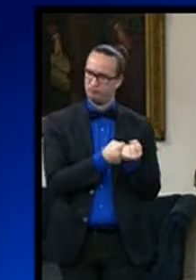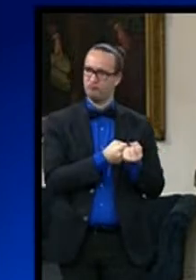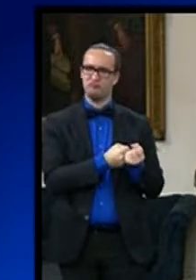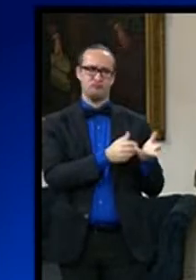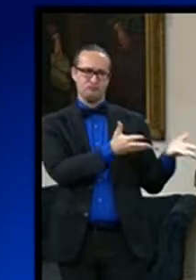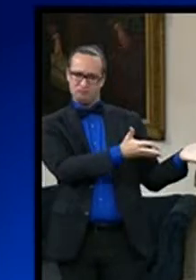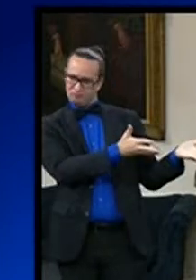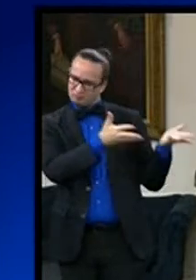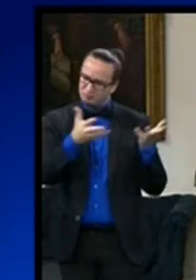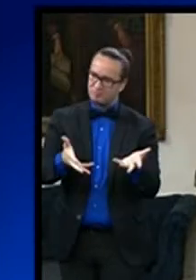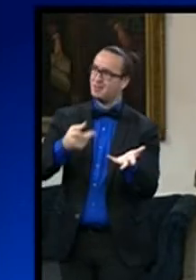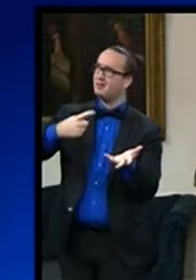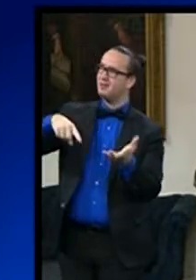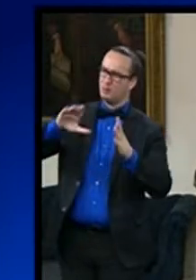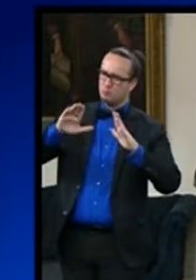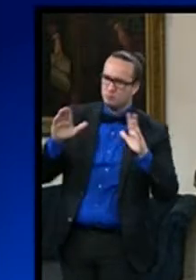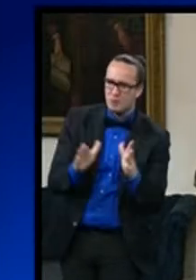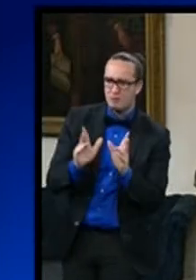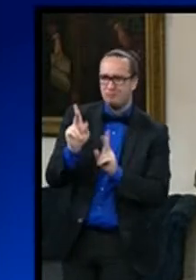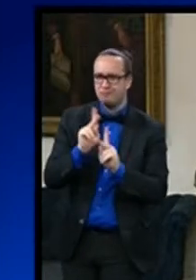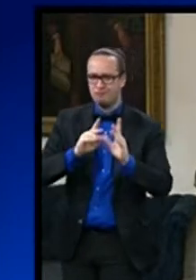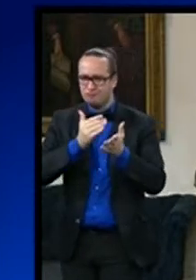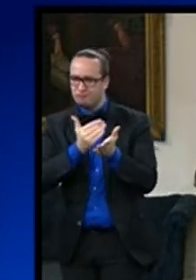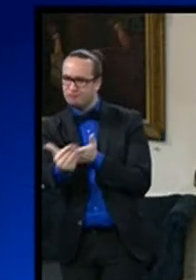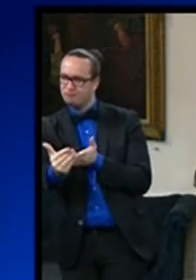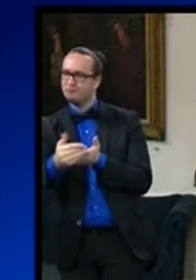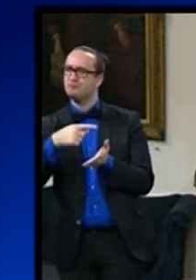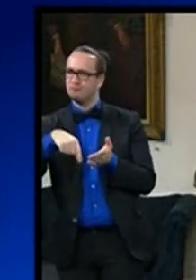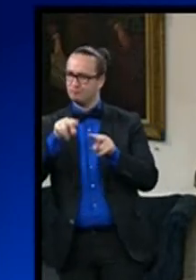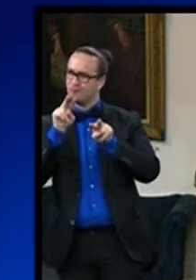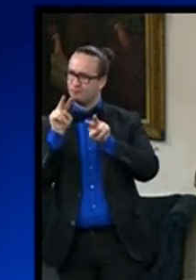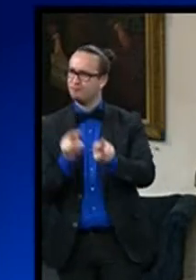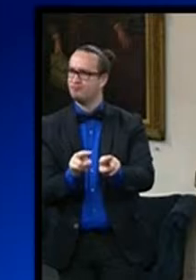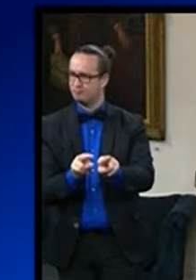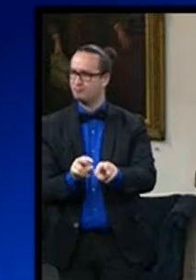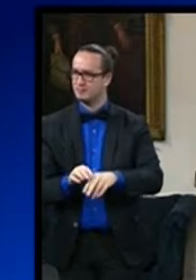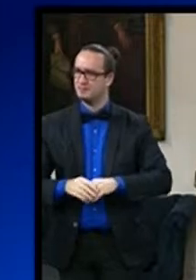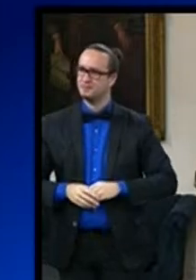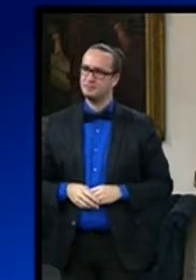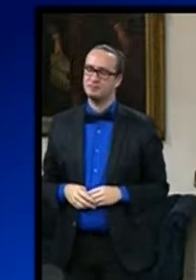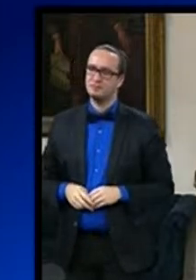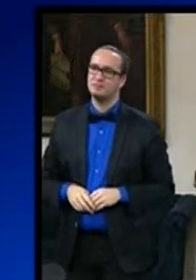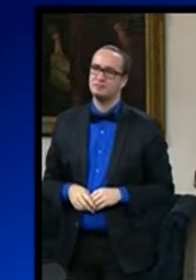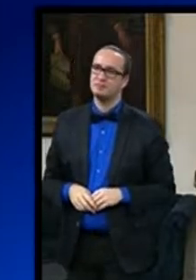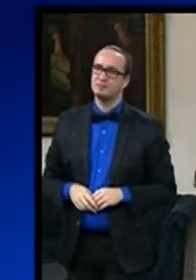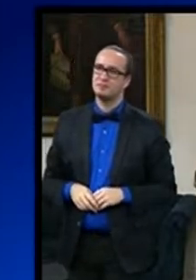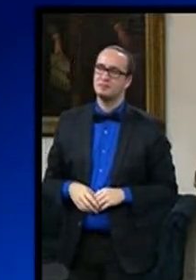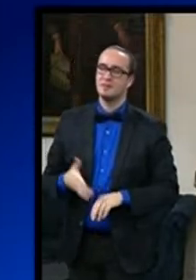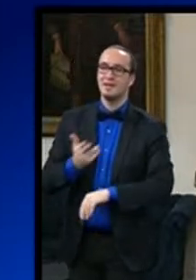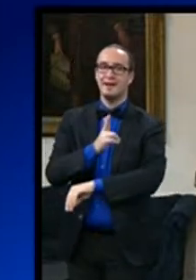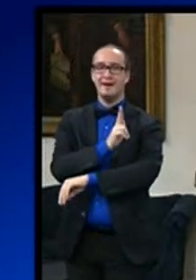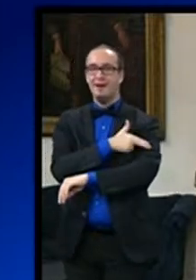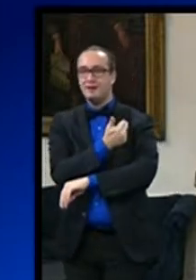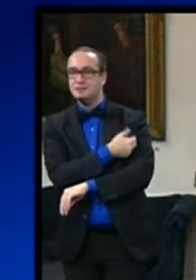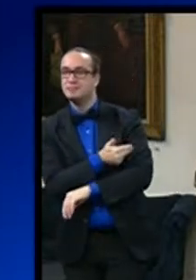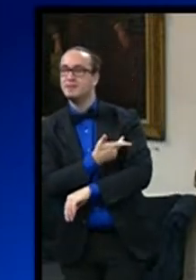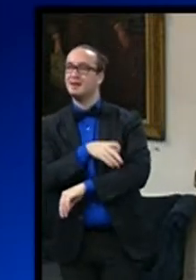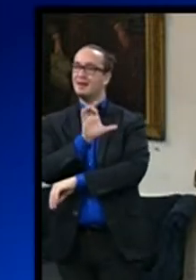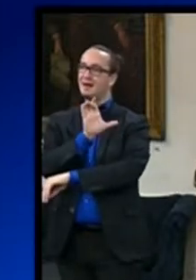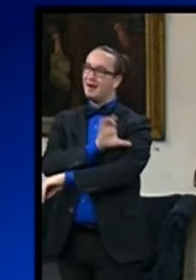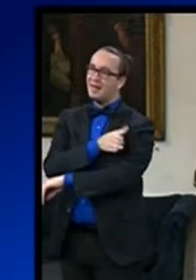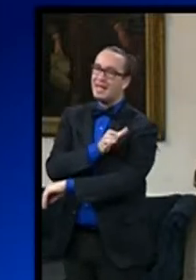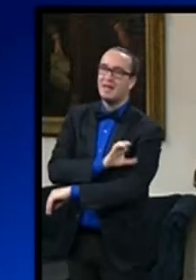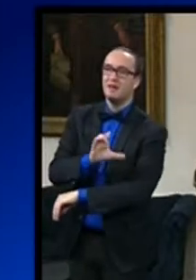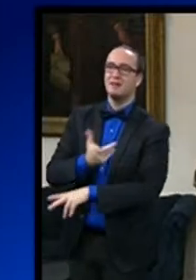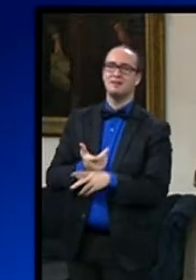recruited hospitals, clinical partners, and pharmacies to stand up dedicated pop-up clinics in vulnerable communities